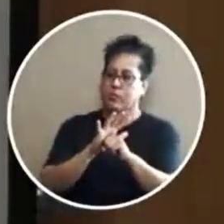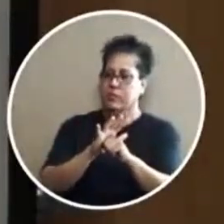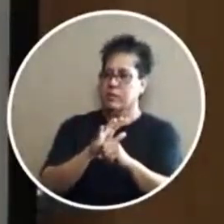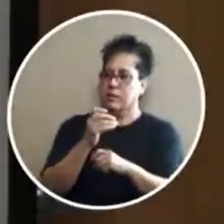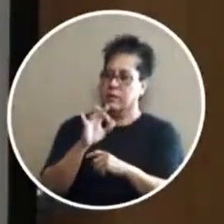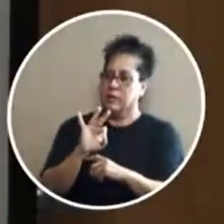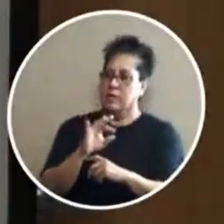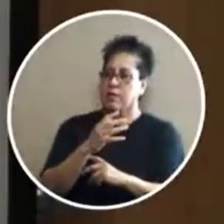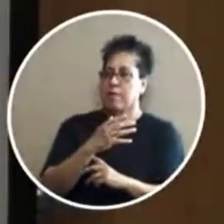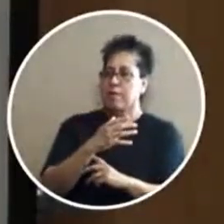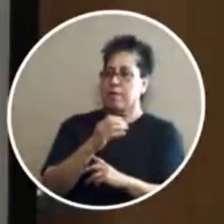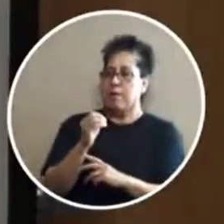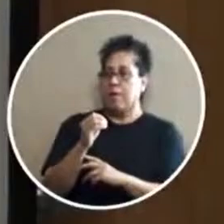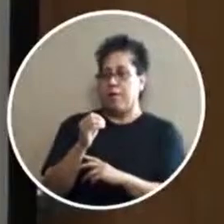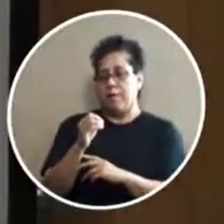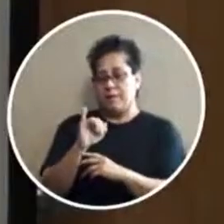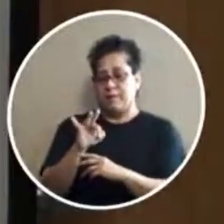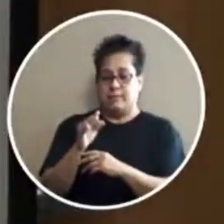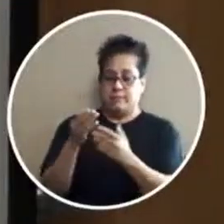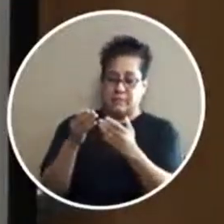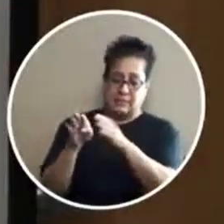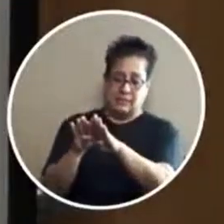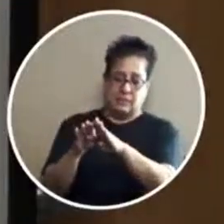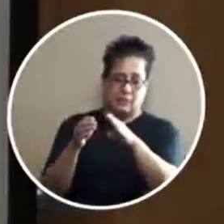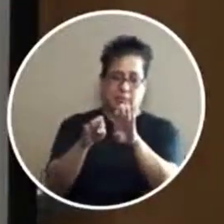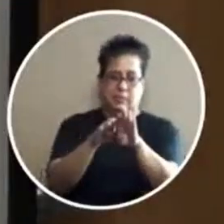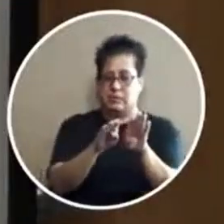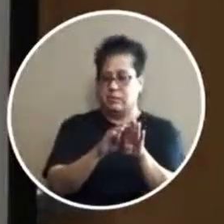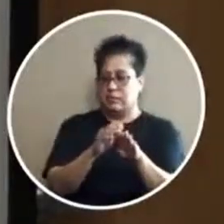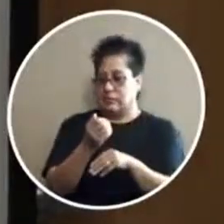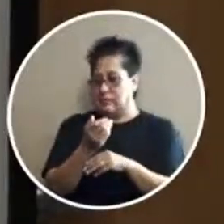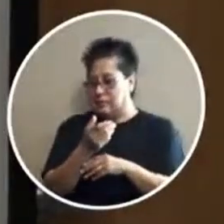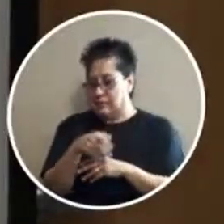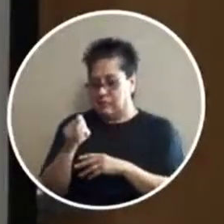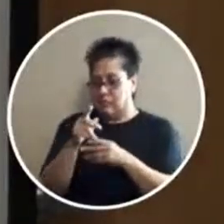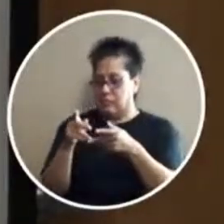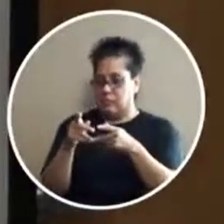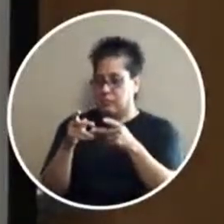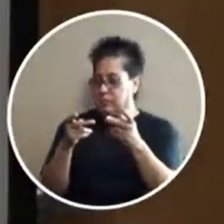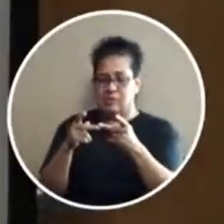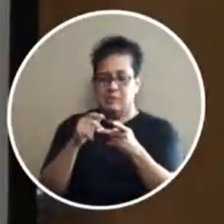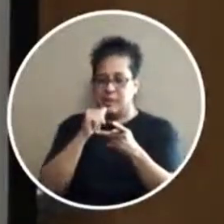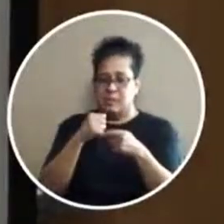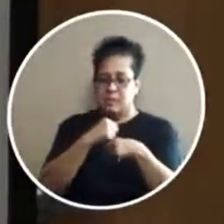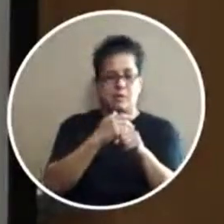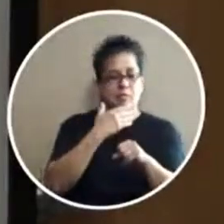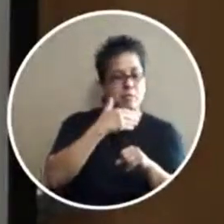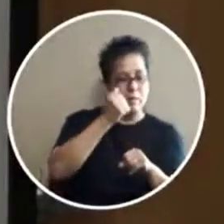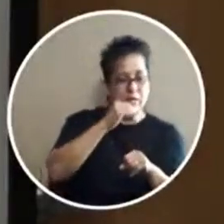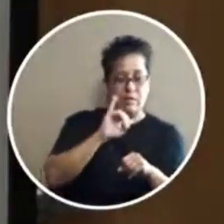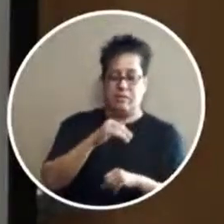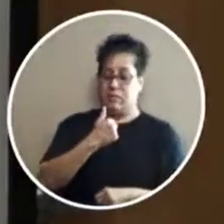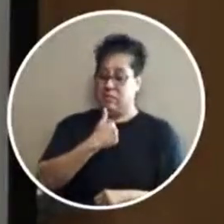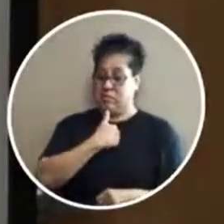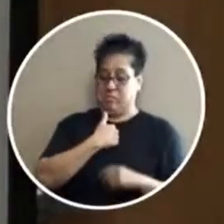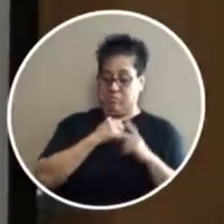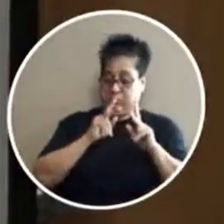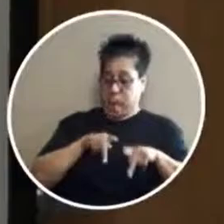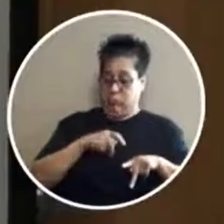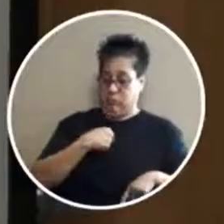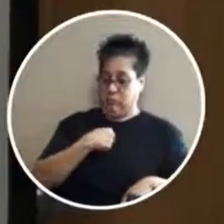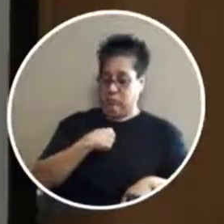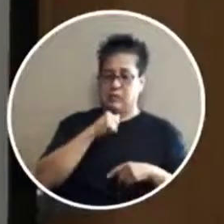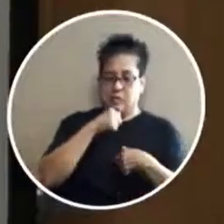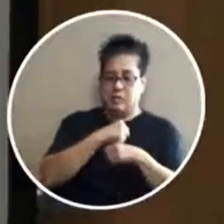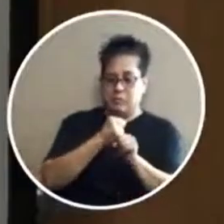COVID-19. El cerrar los lugares no va a mejorar la condición si nosotros como personas no tomamos